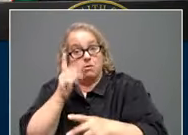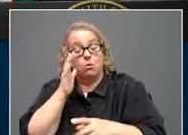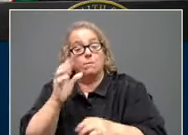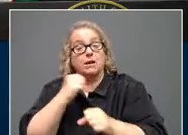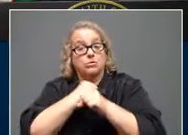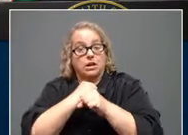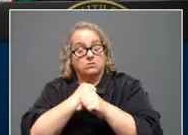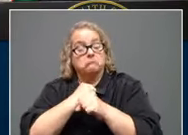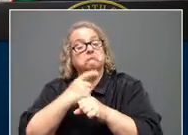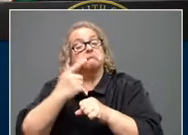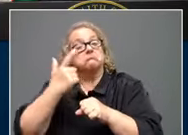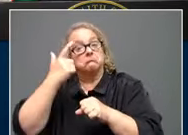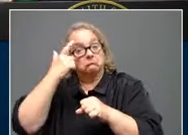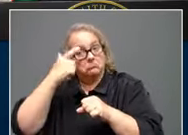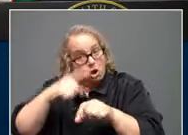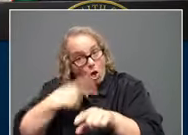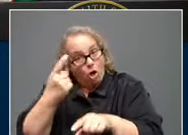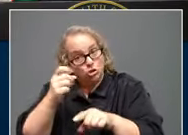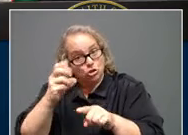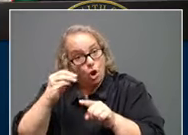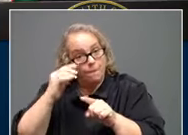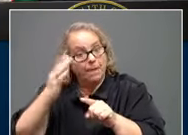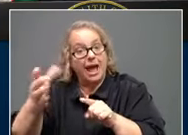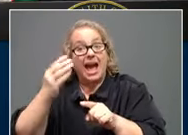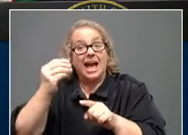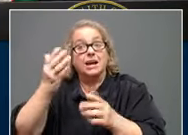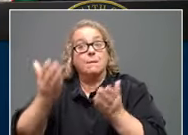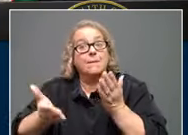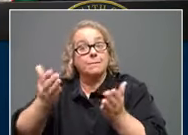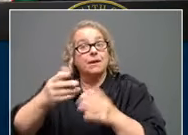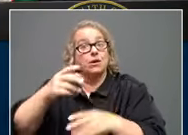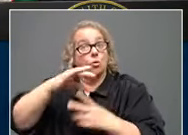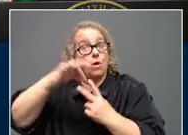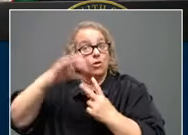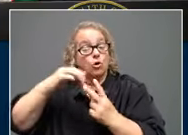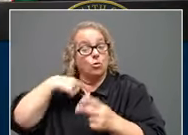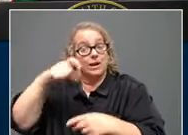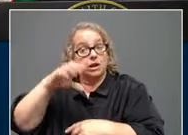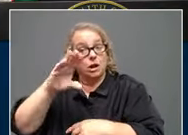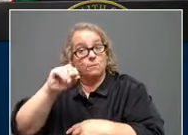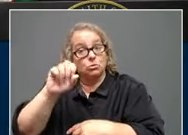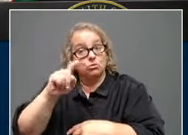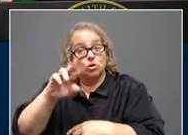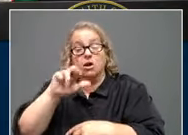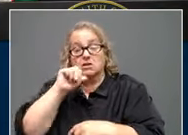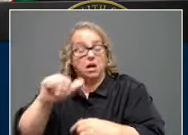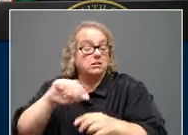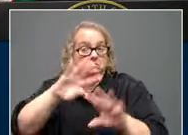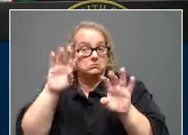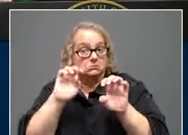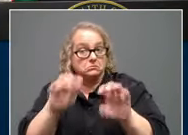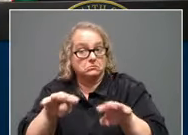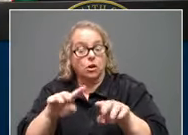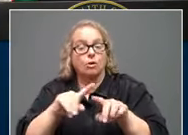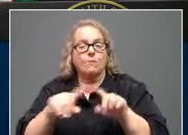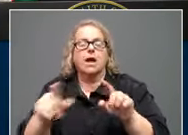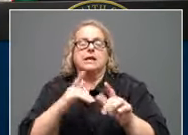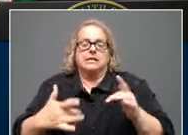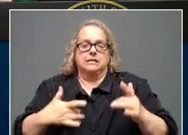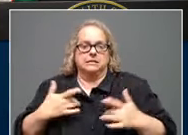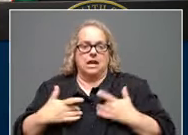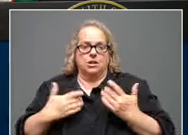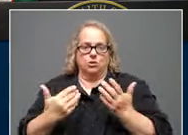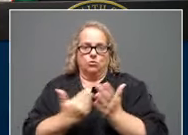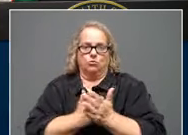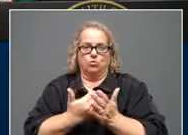may impact whether boosters are needed. So this is exciting new information. And again, it says that the scientists are doing the